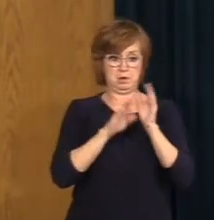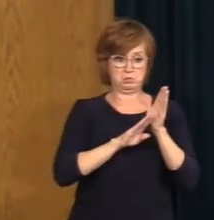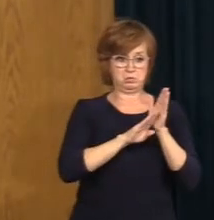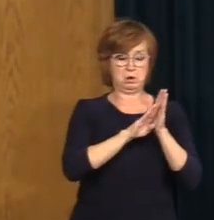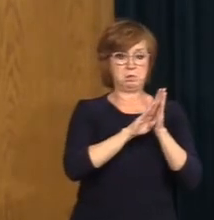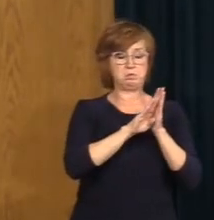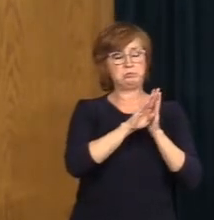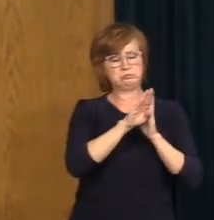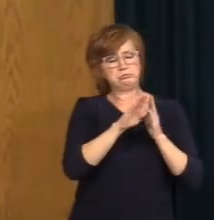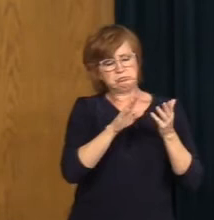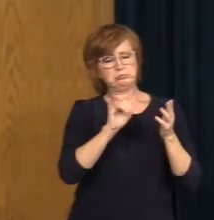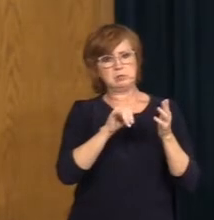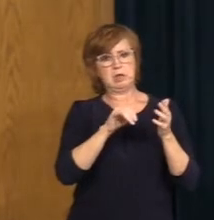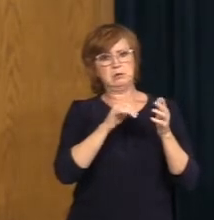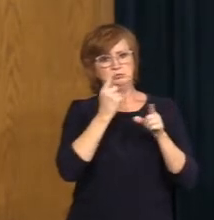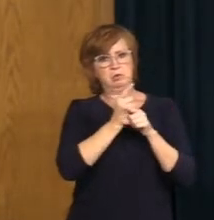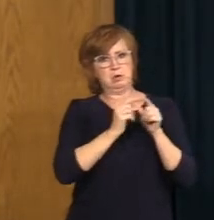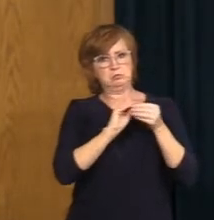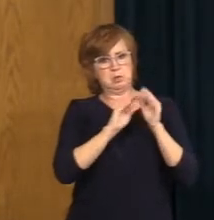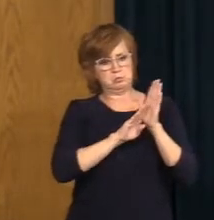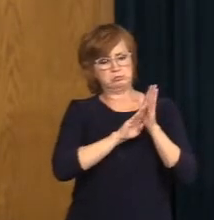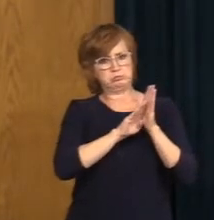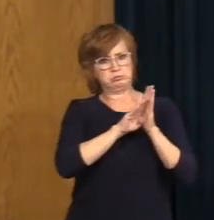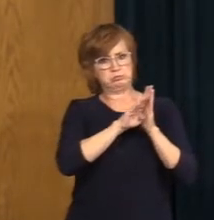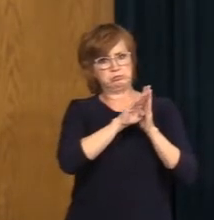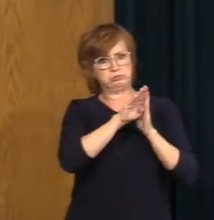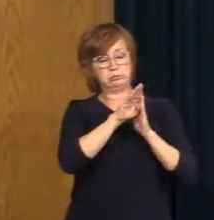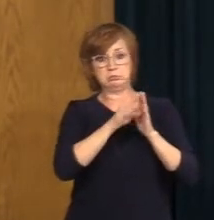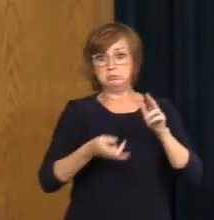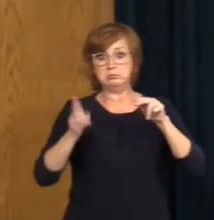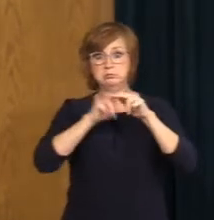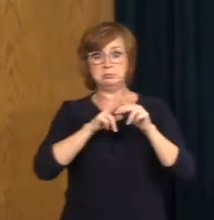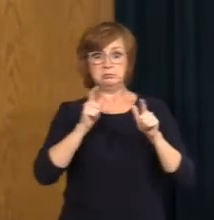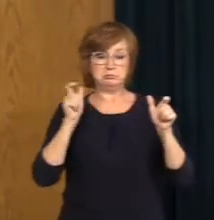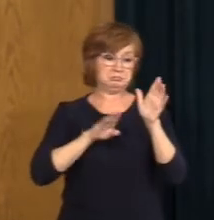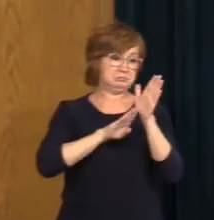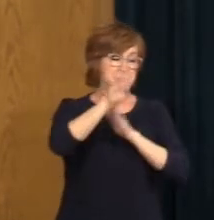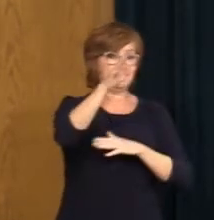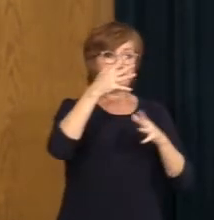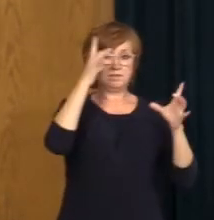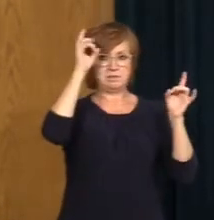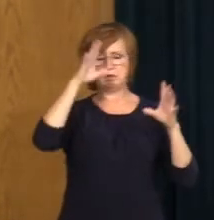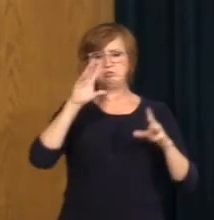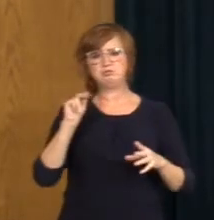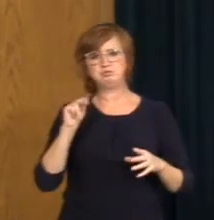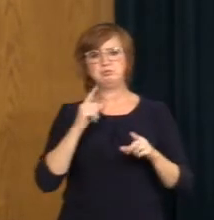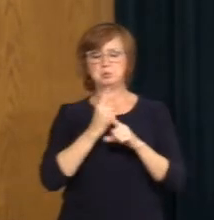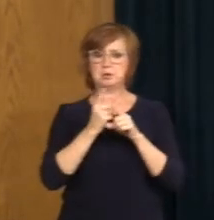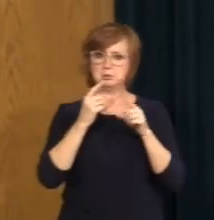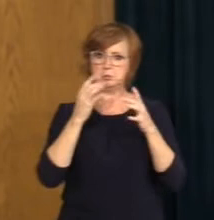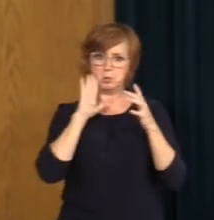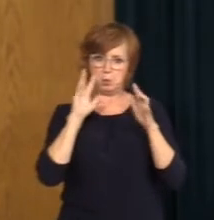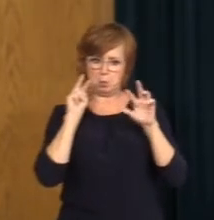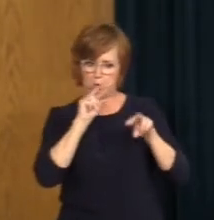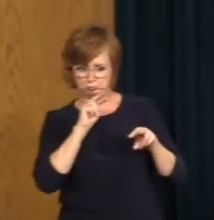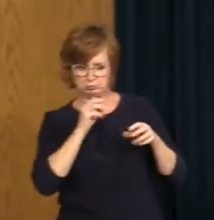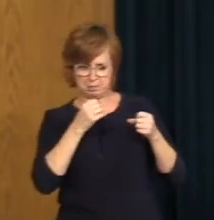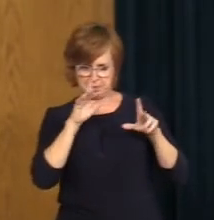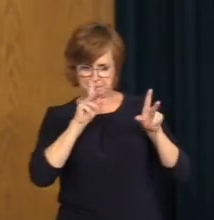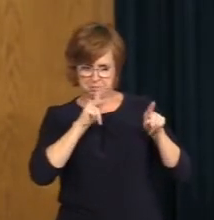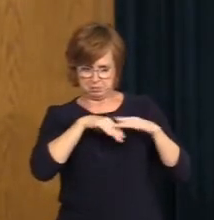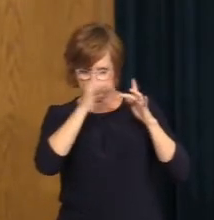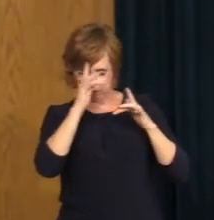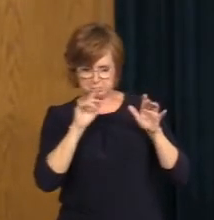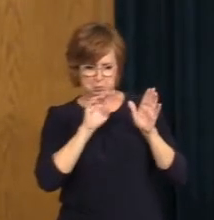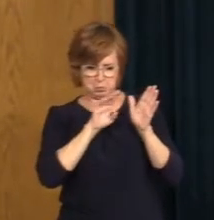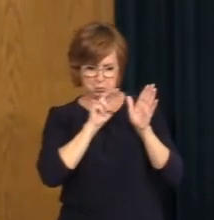numbers, these are the kinds of things that we need to keep a close eye on. Another thing that we expected to see was that we would